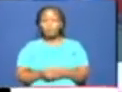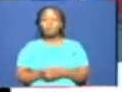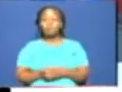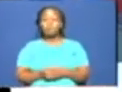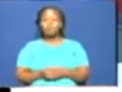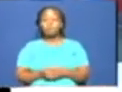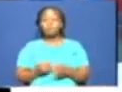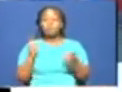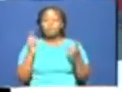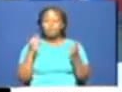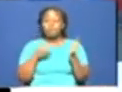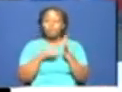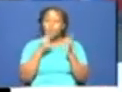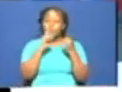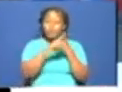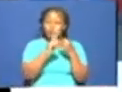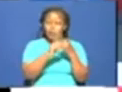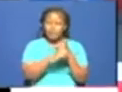Point number